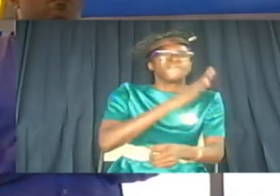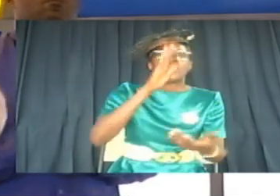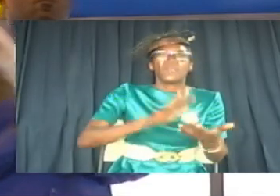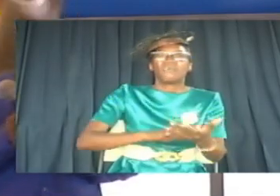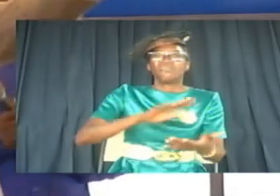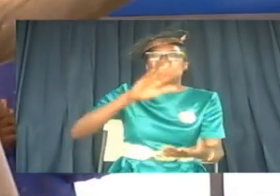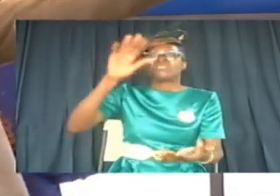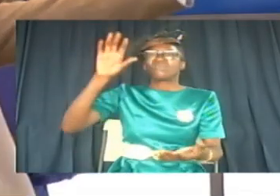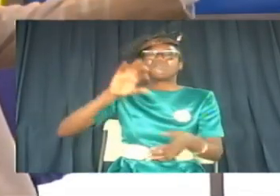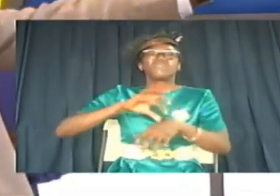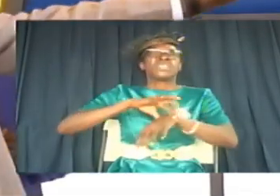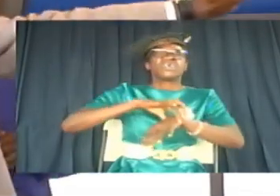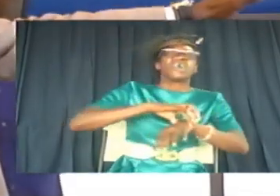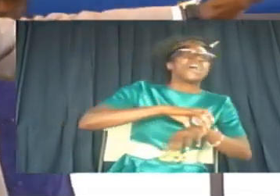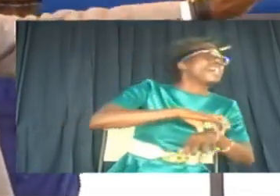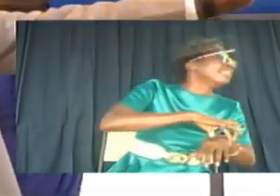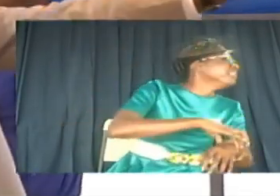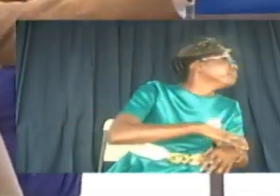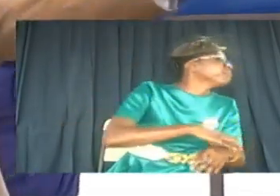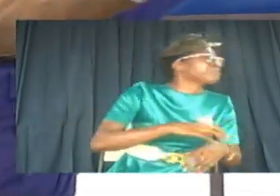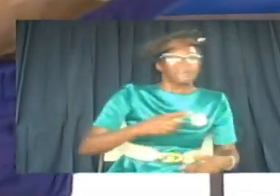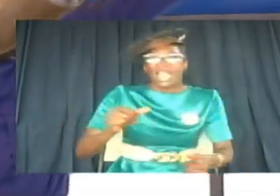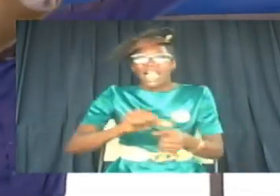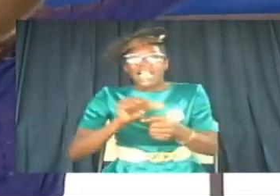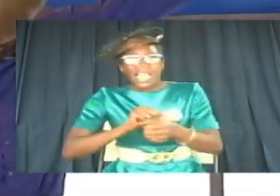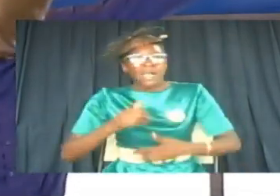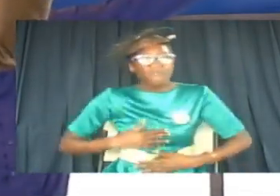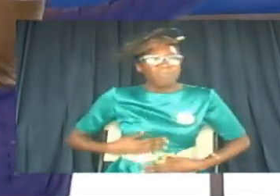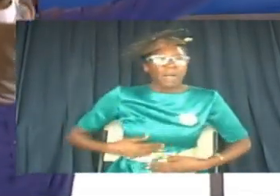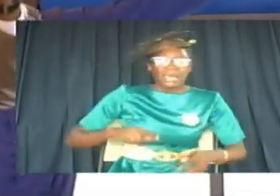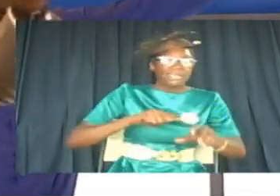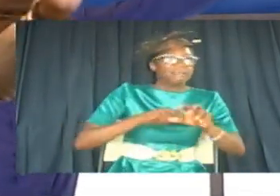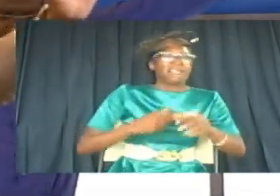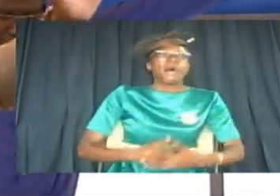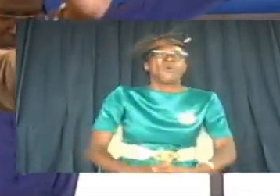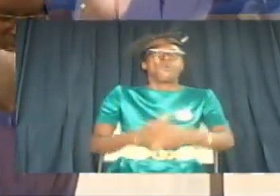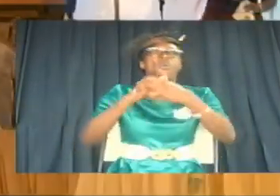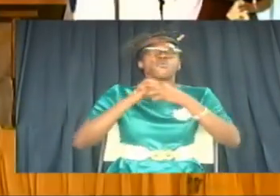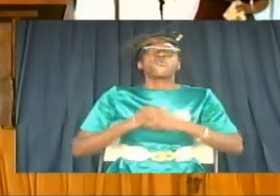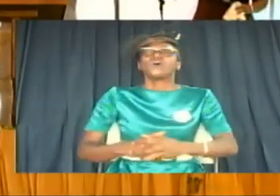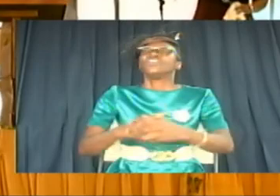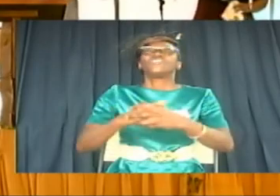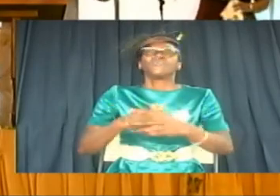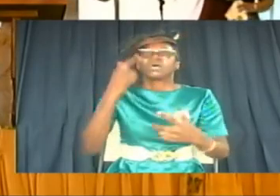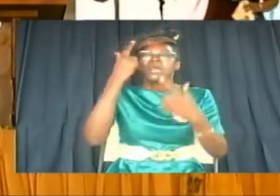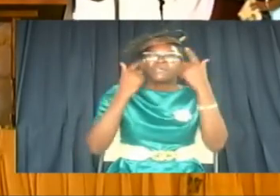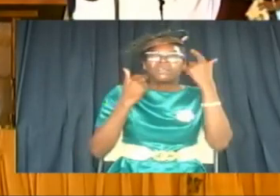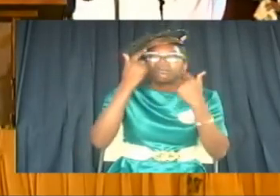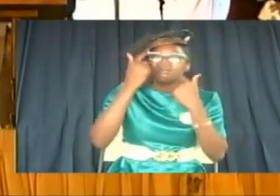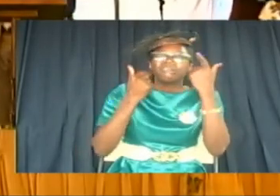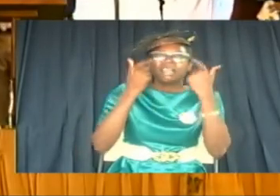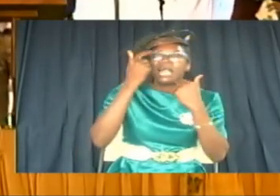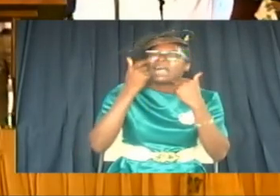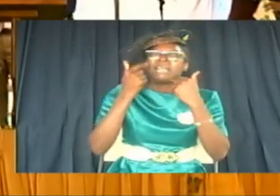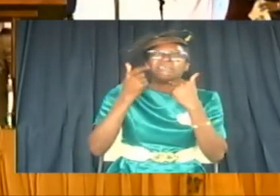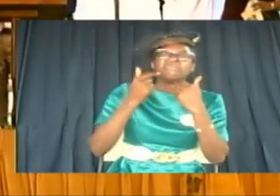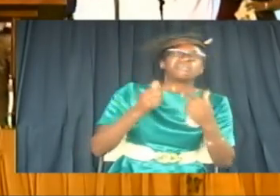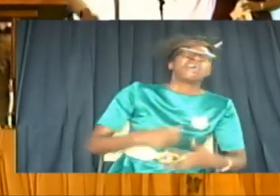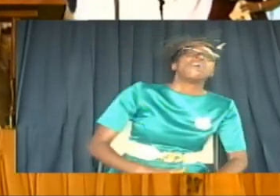there anybody right now who wants to just begin to worship him? Close your eyes and begin to worship the King of Kings, the Lord of Lords.